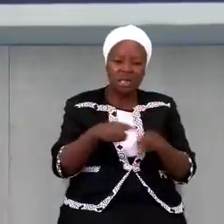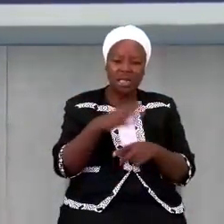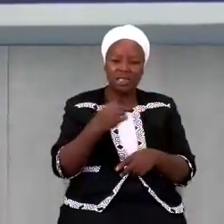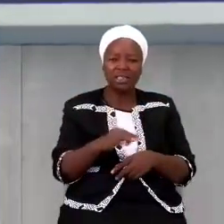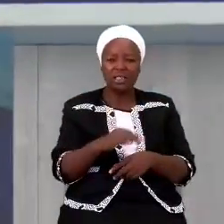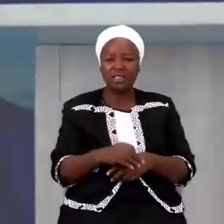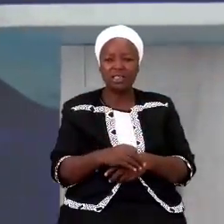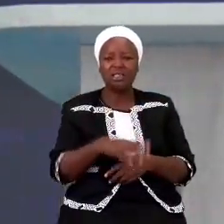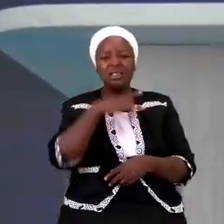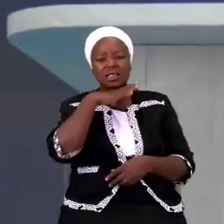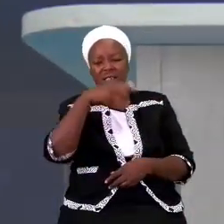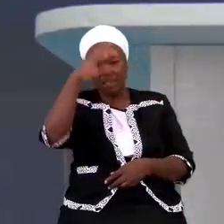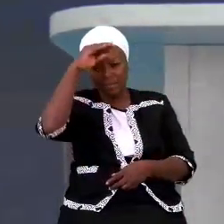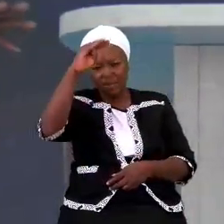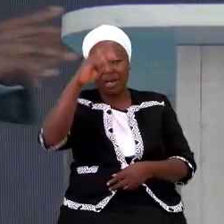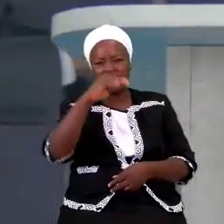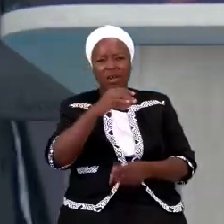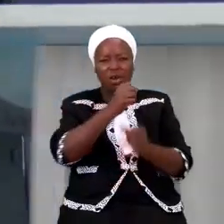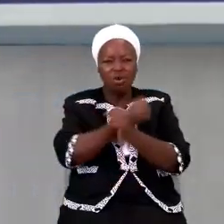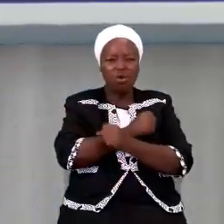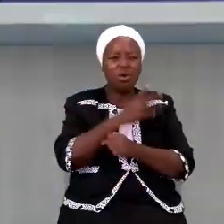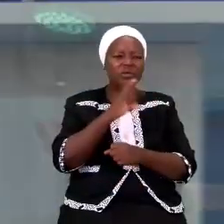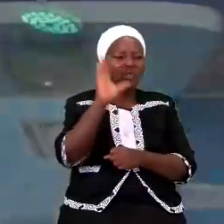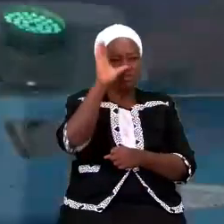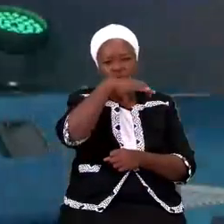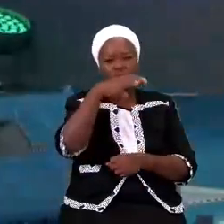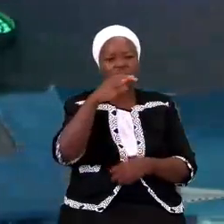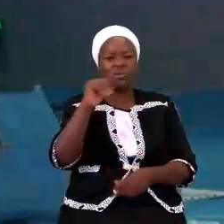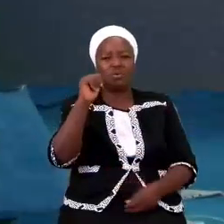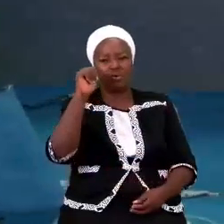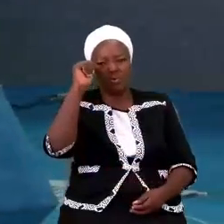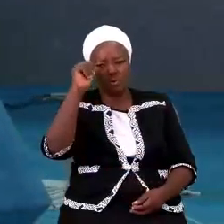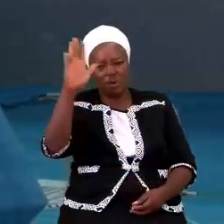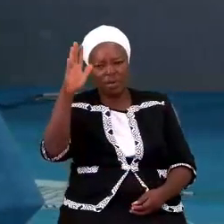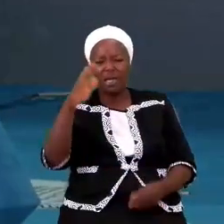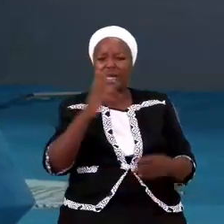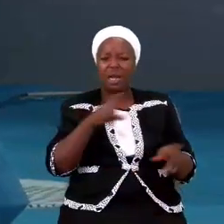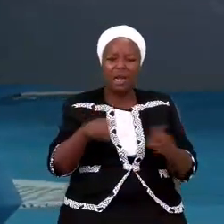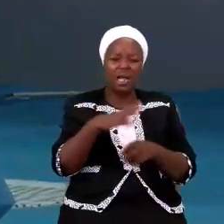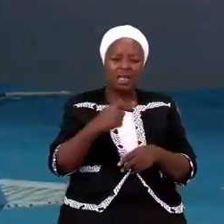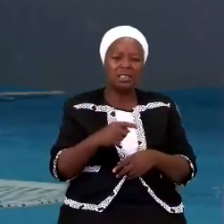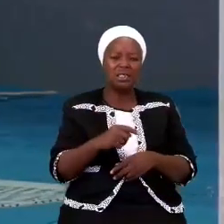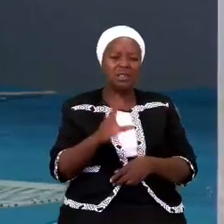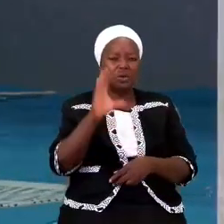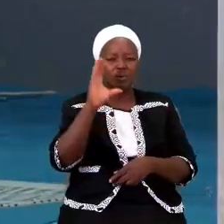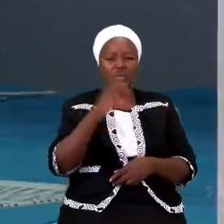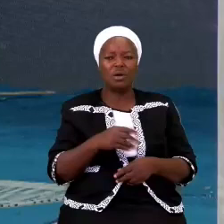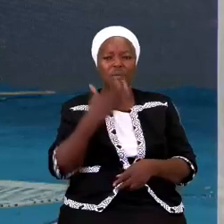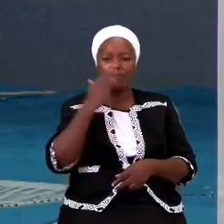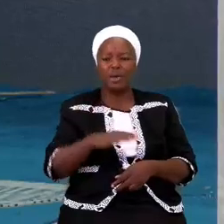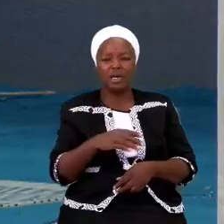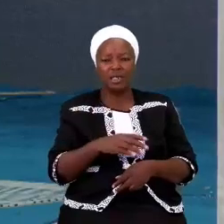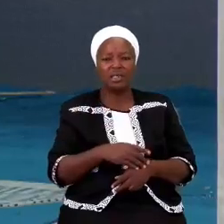woman loved the strange man. Now your love is centered on God, and